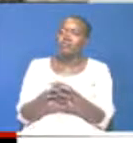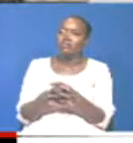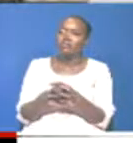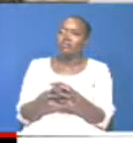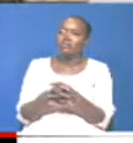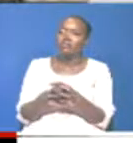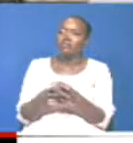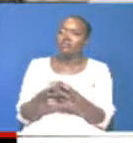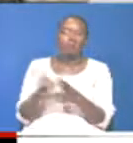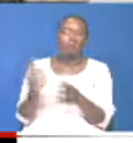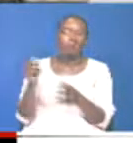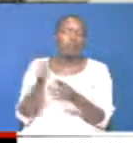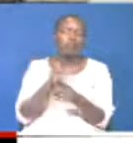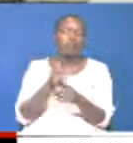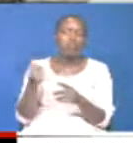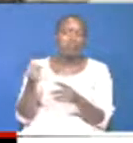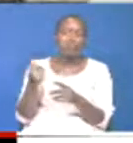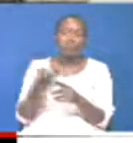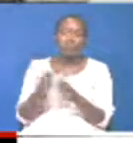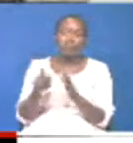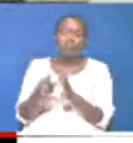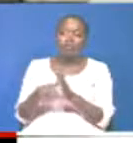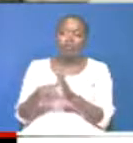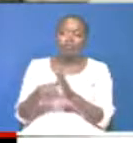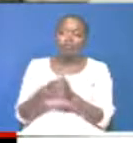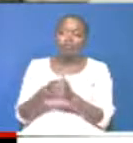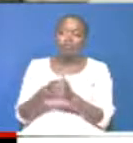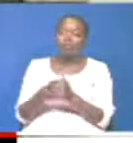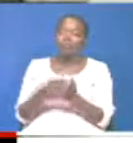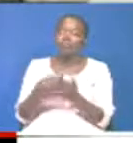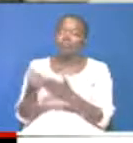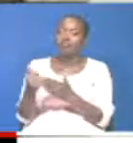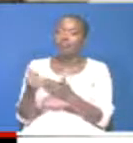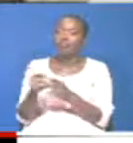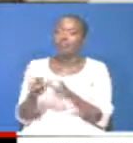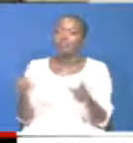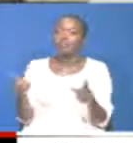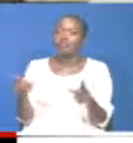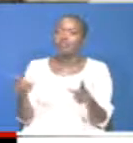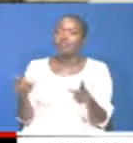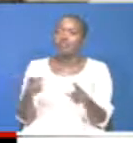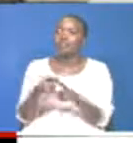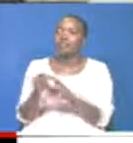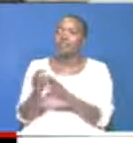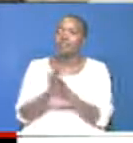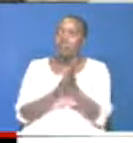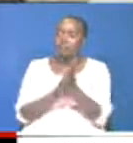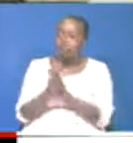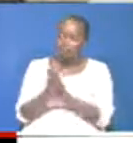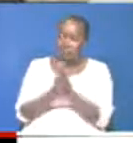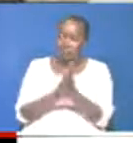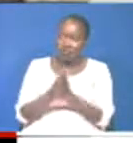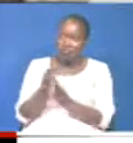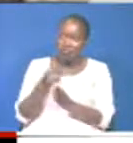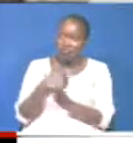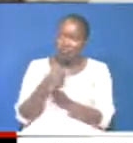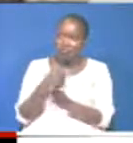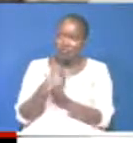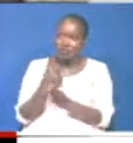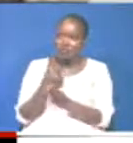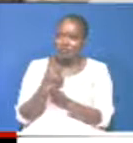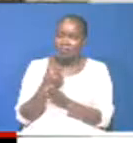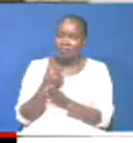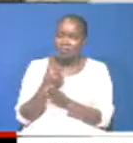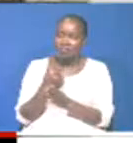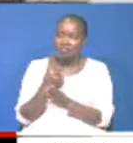bikes. But later on, we bought some shambas. But that was my passion. When my friend John Obongo, because we